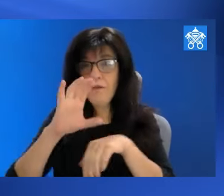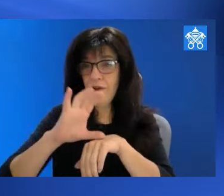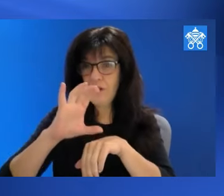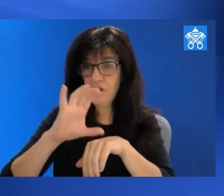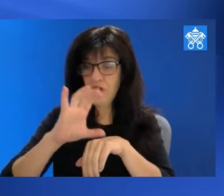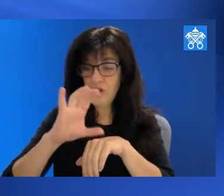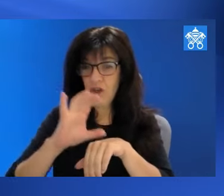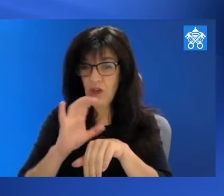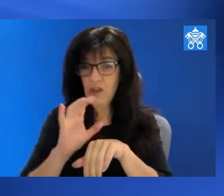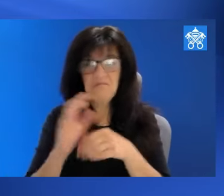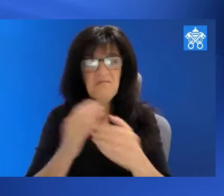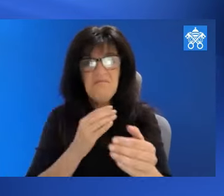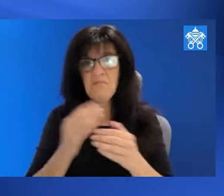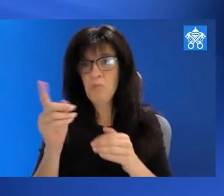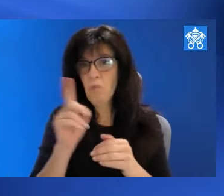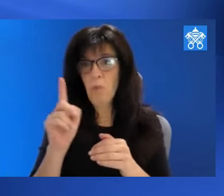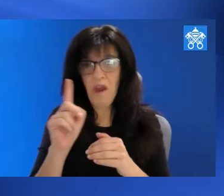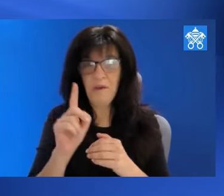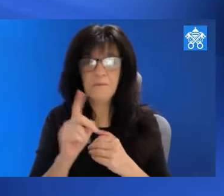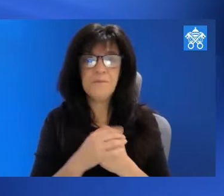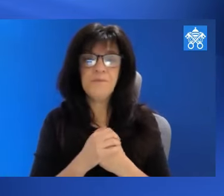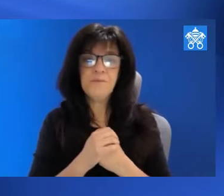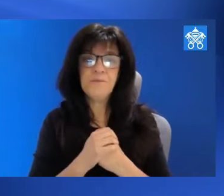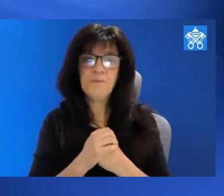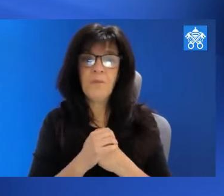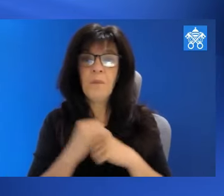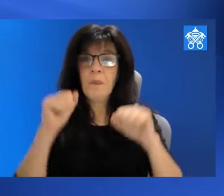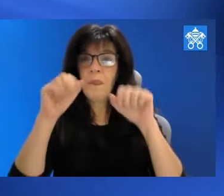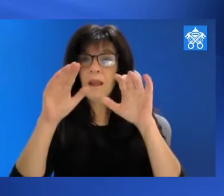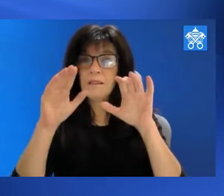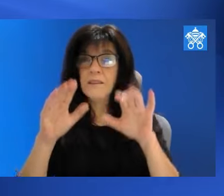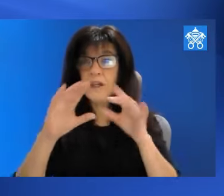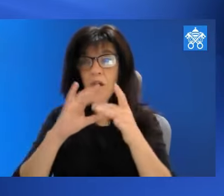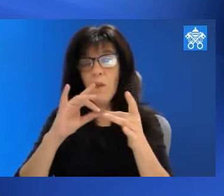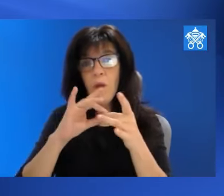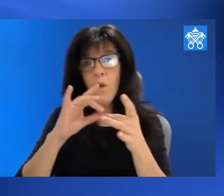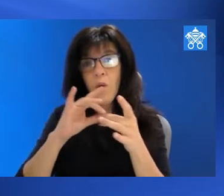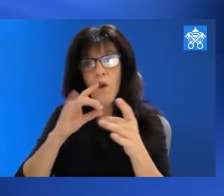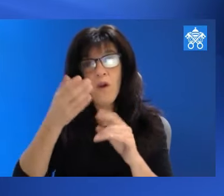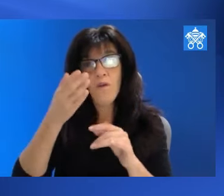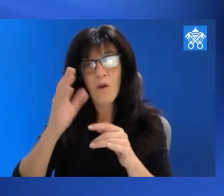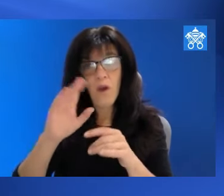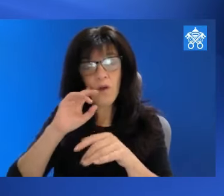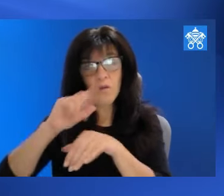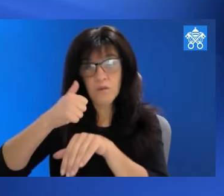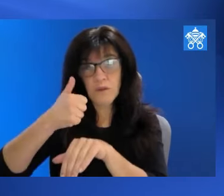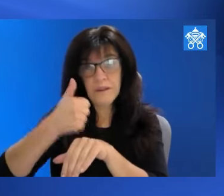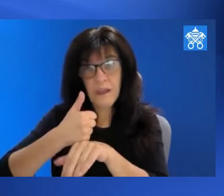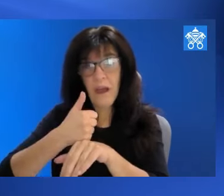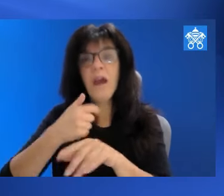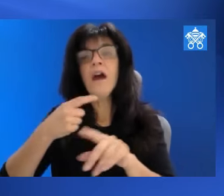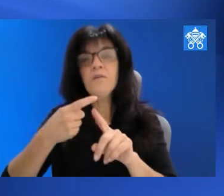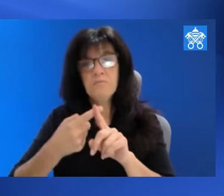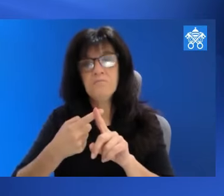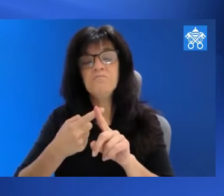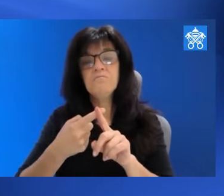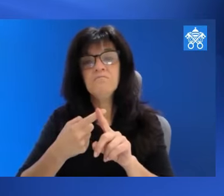The Sunday of the Word of God was instituted by Pope Francis with the motto Proprio Aperuit Ilis on 30 September